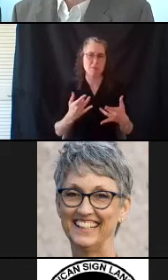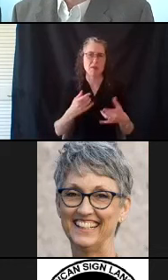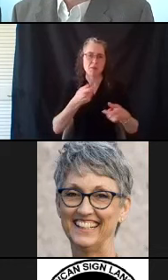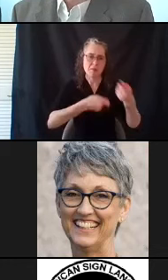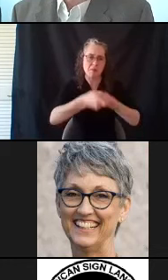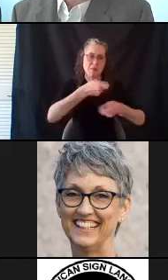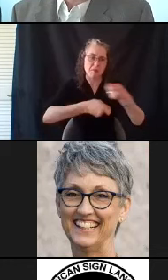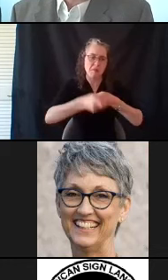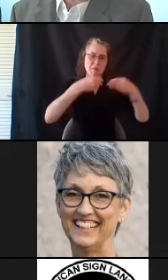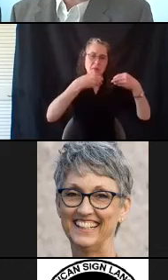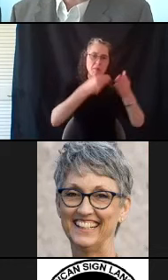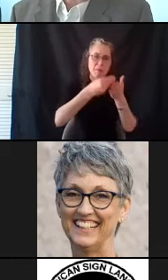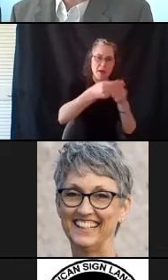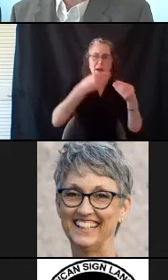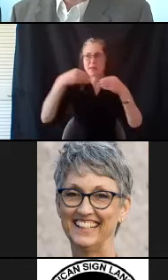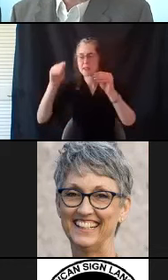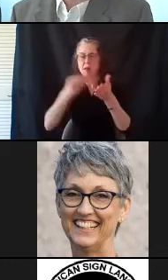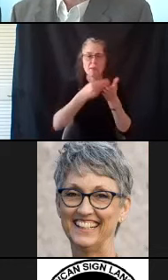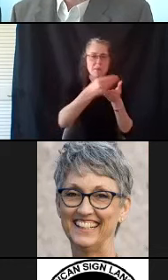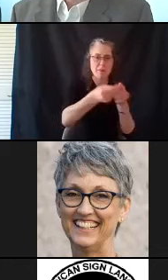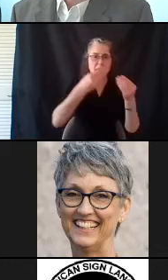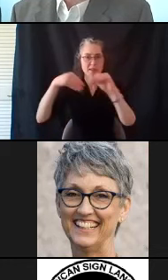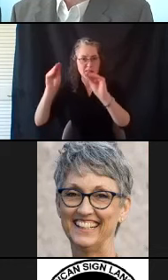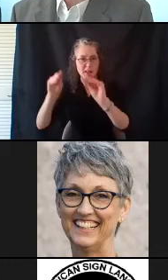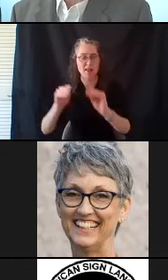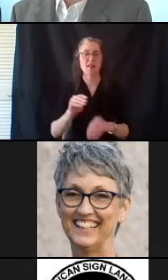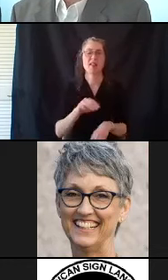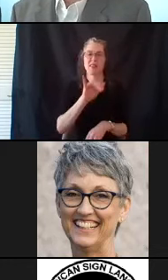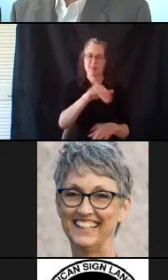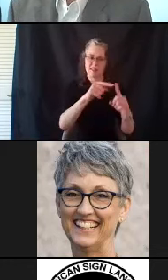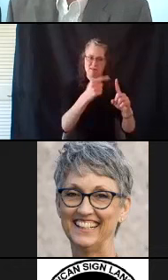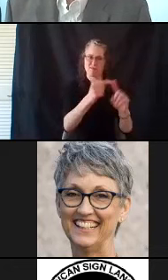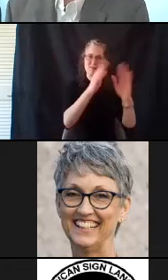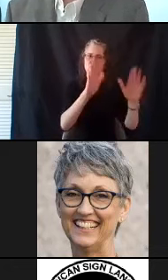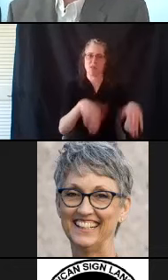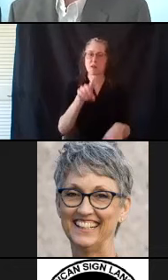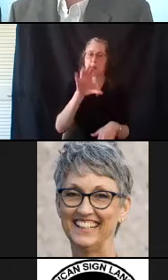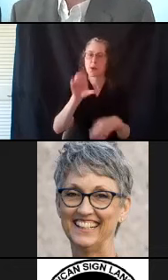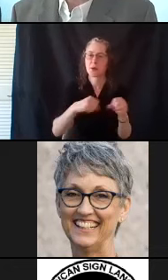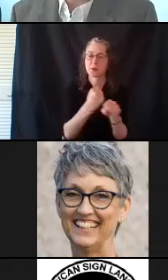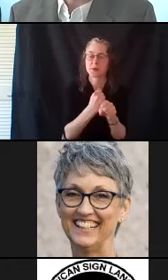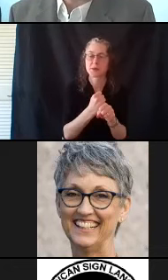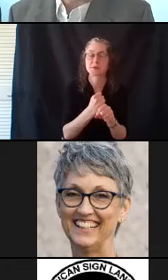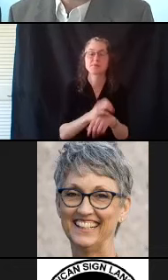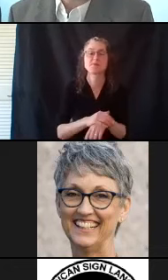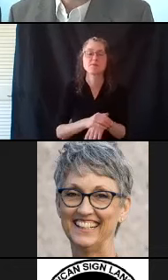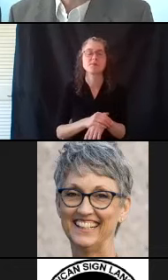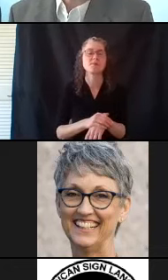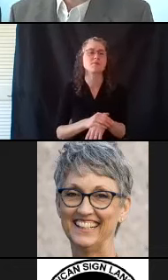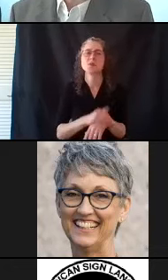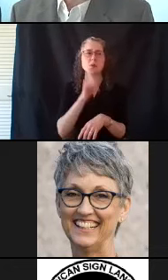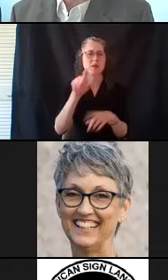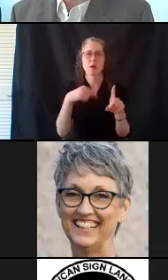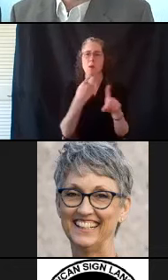that single property. And you really don't know, it's not necessarily building for the initial home